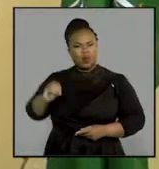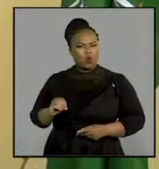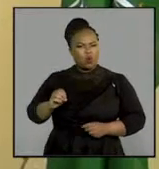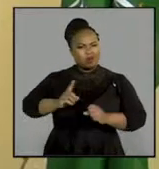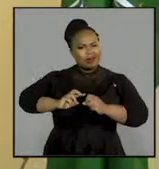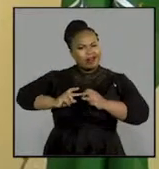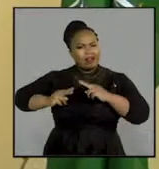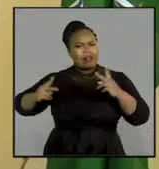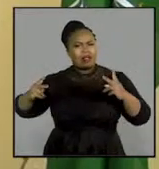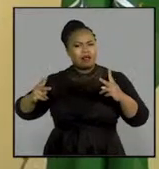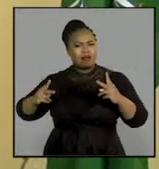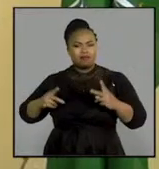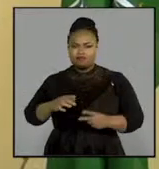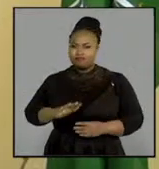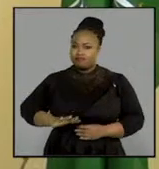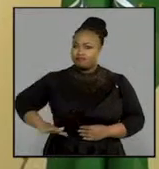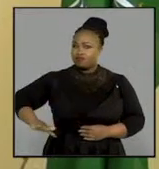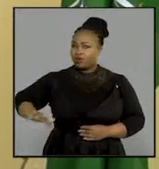civil society,